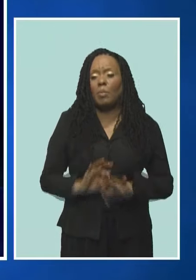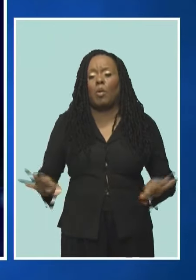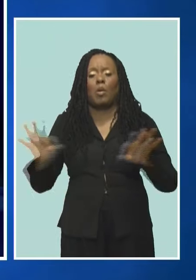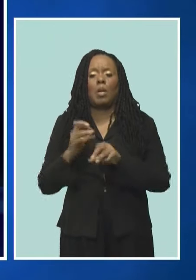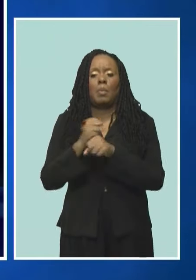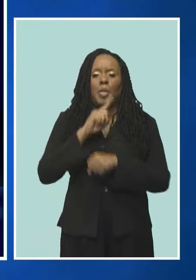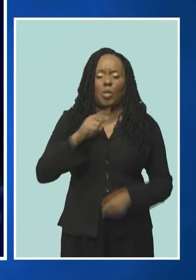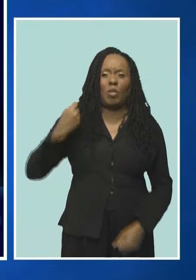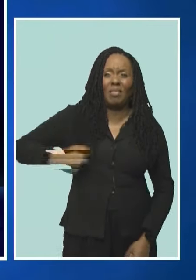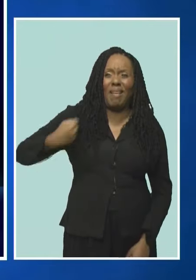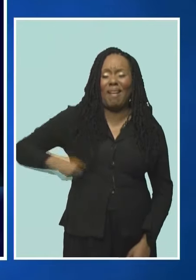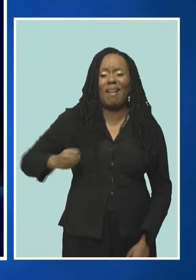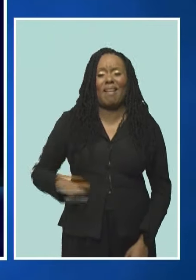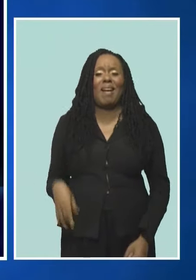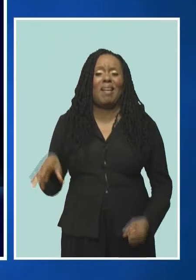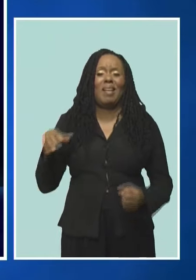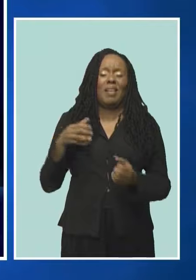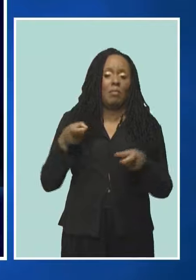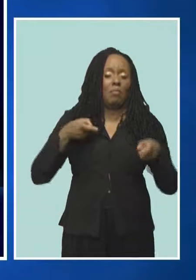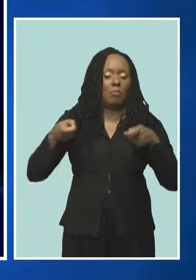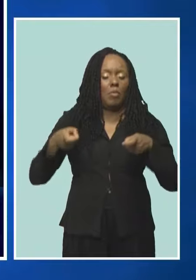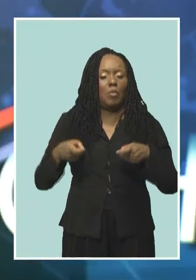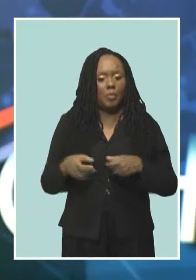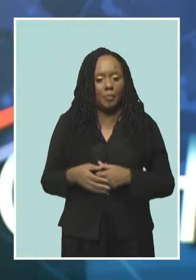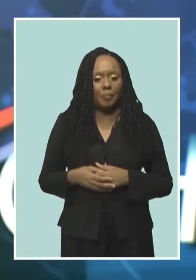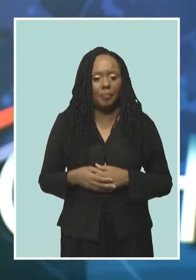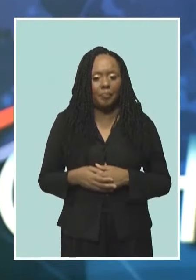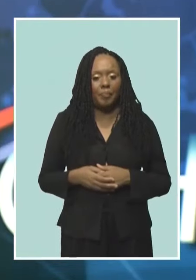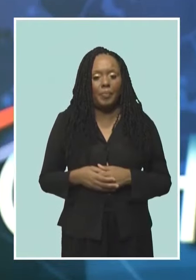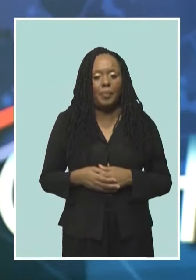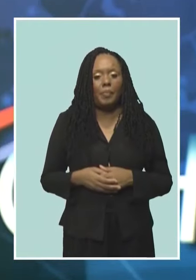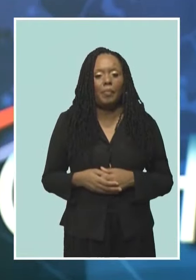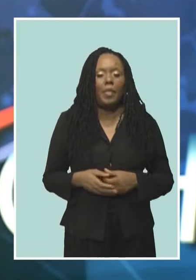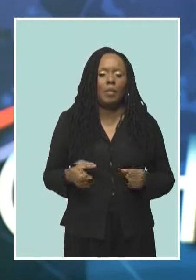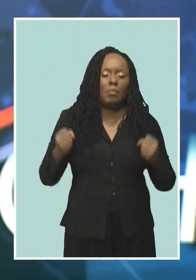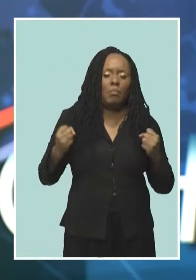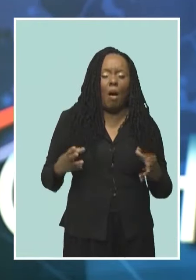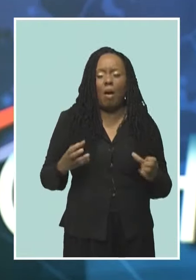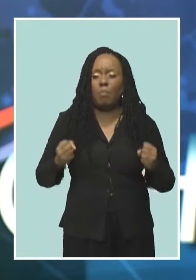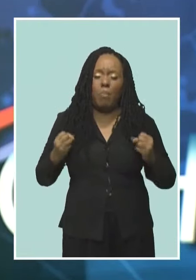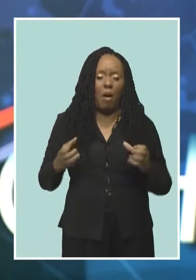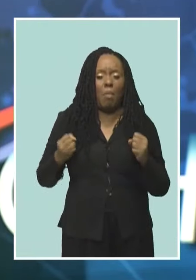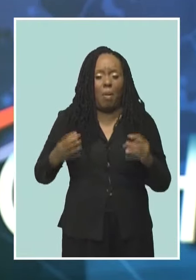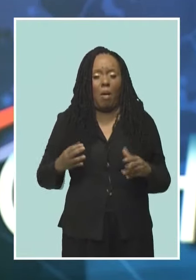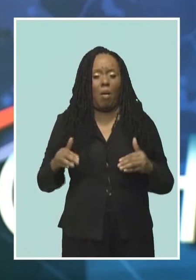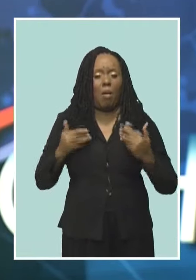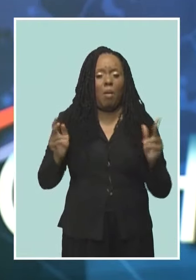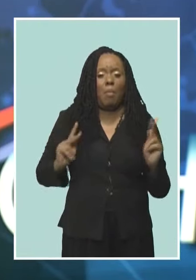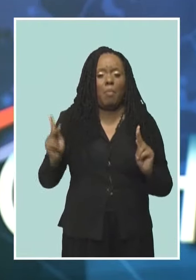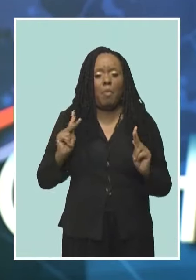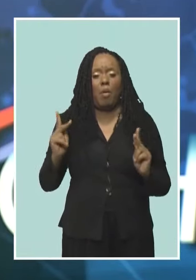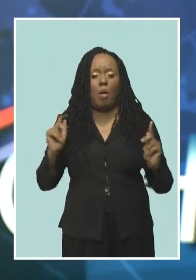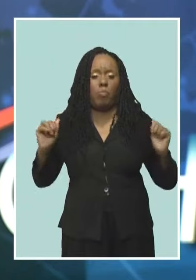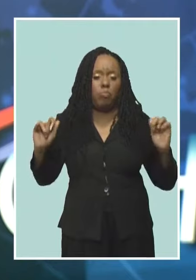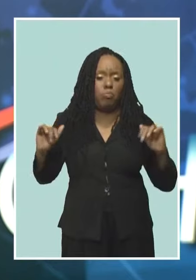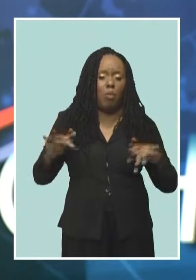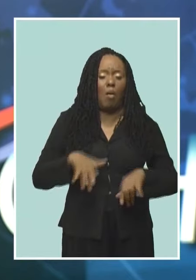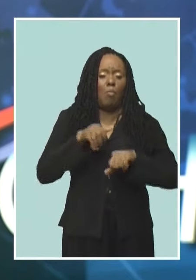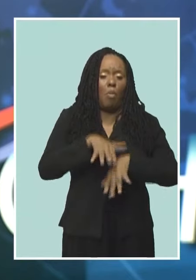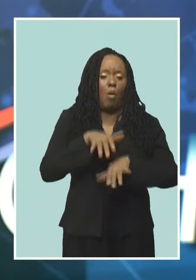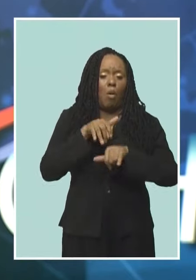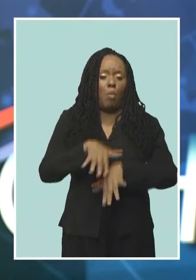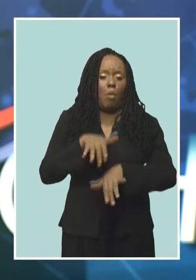and the block culture under control. Thousands of young people will be playing mass Saturday morning